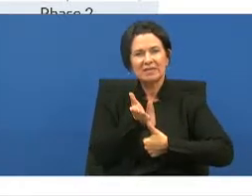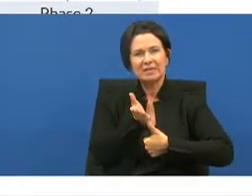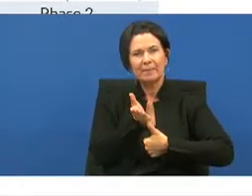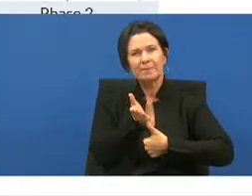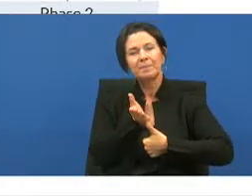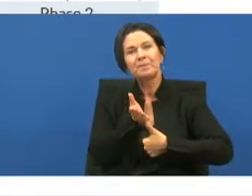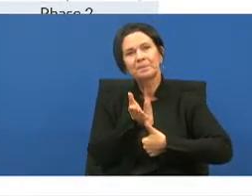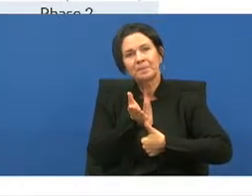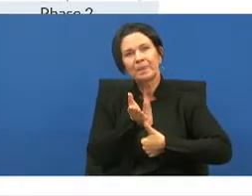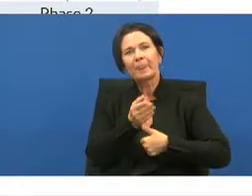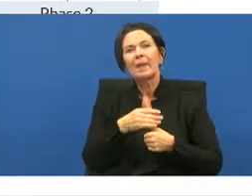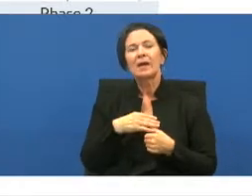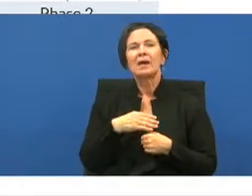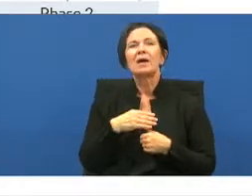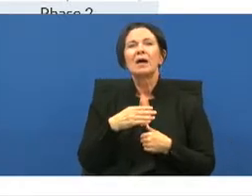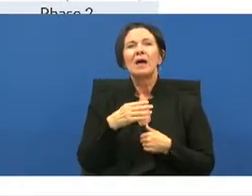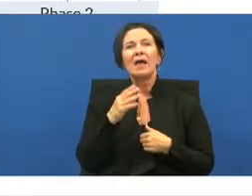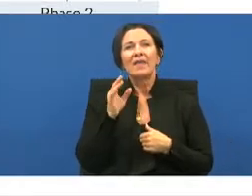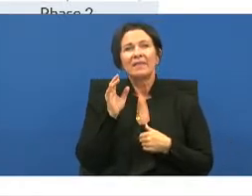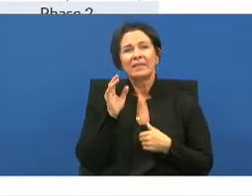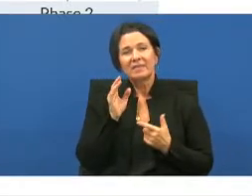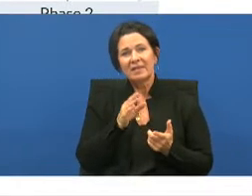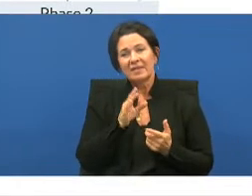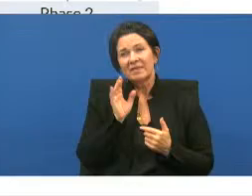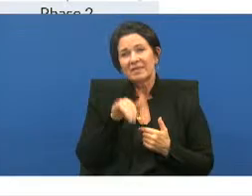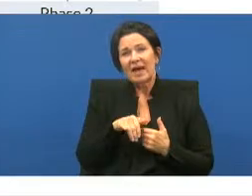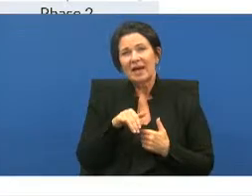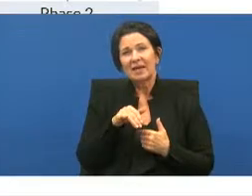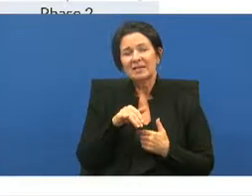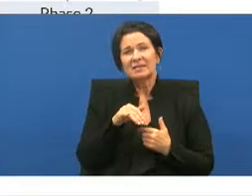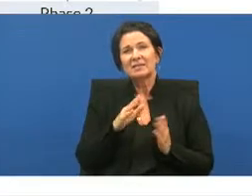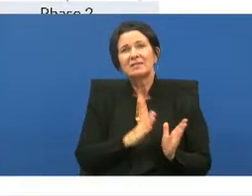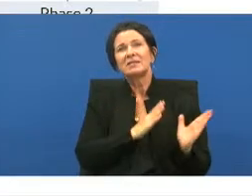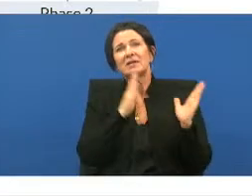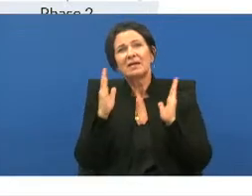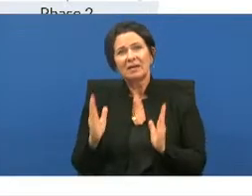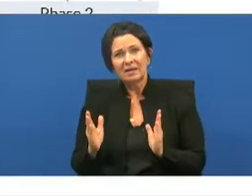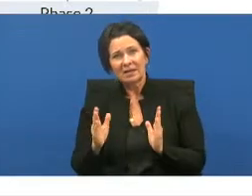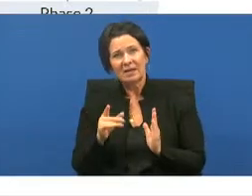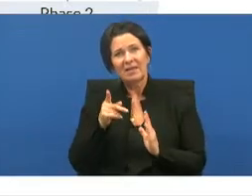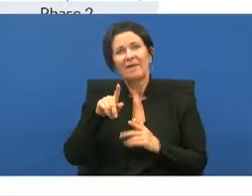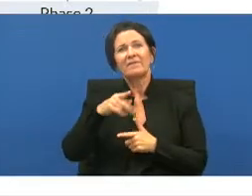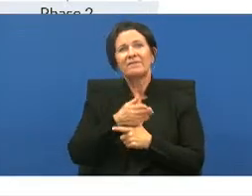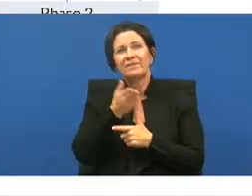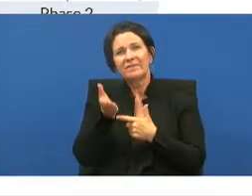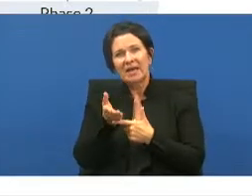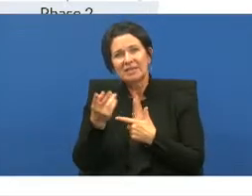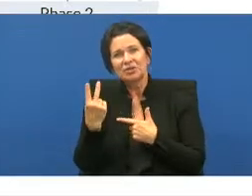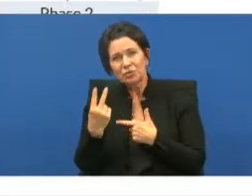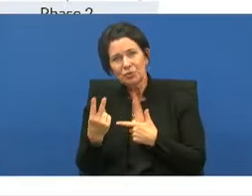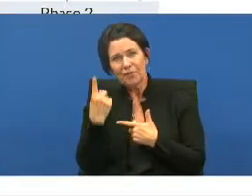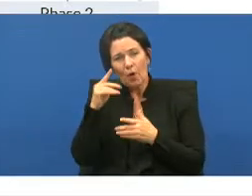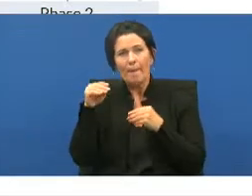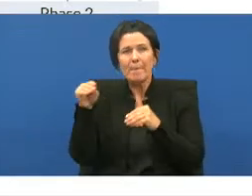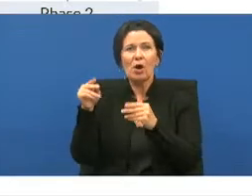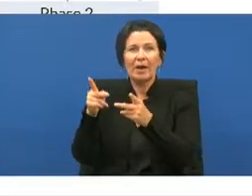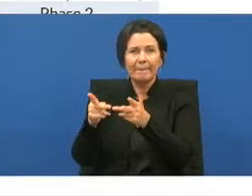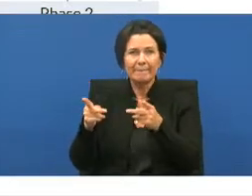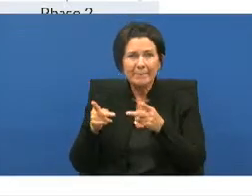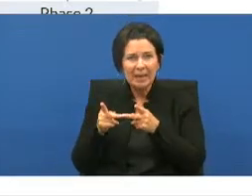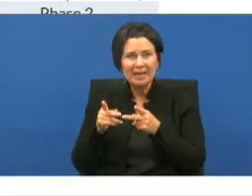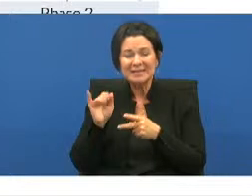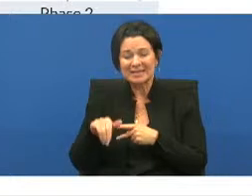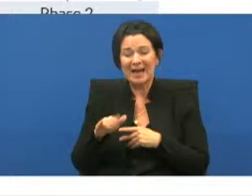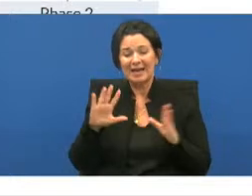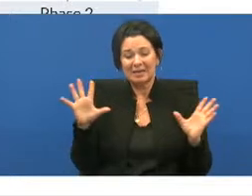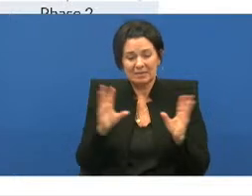to the marketplace. And that's an approximately 16-month time period. We're certainly going to work to try and have that